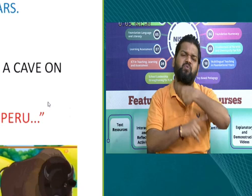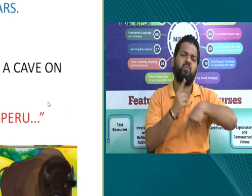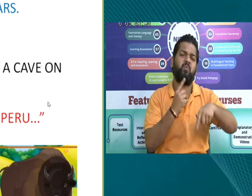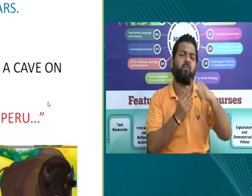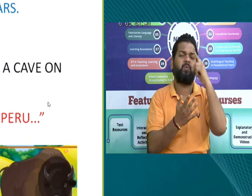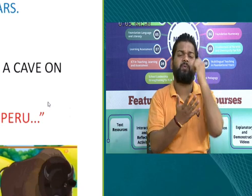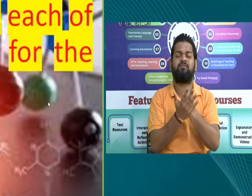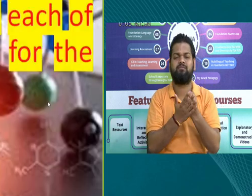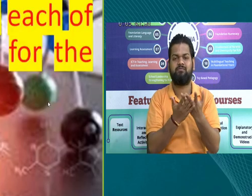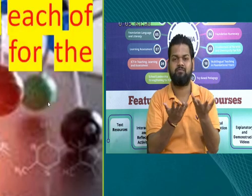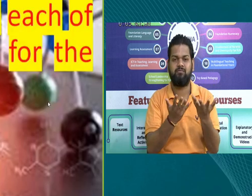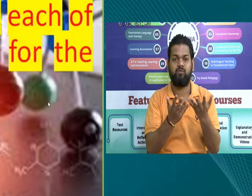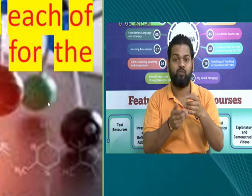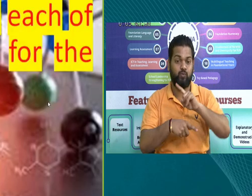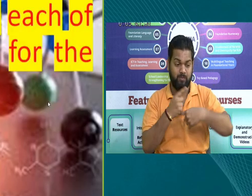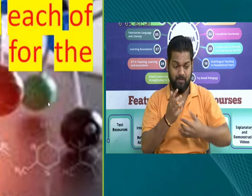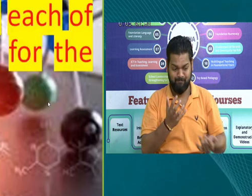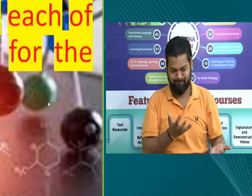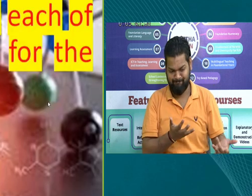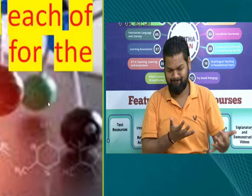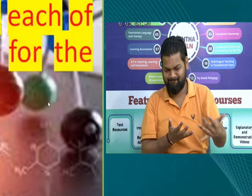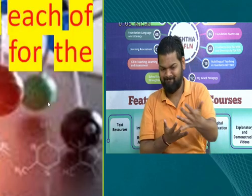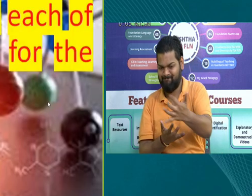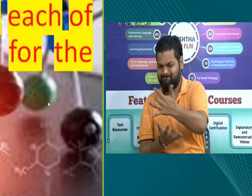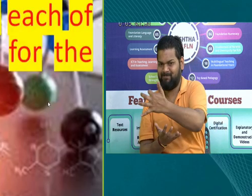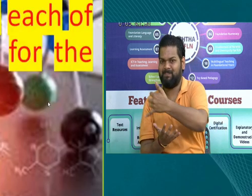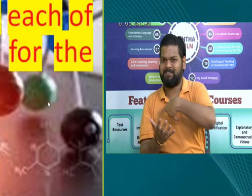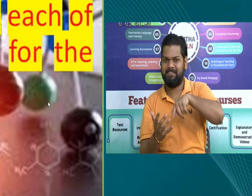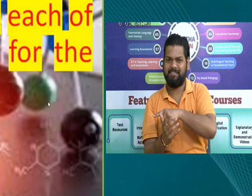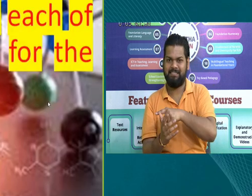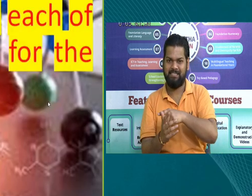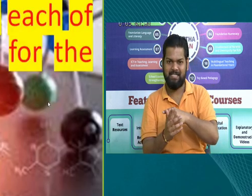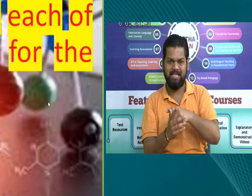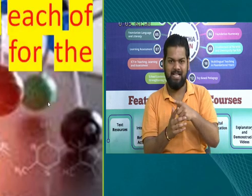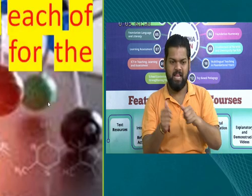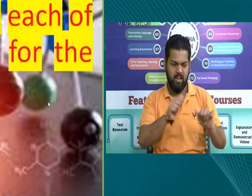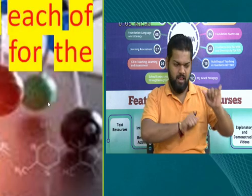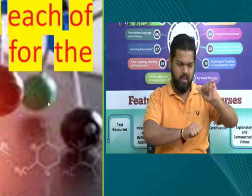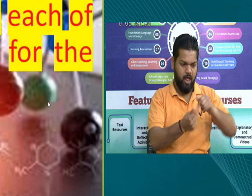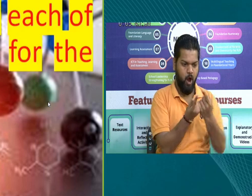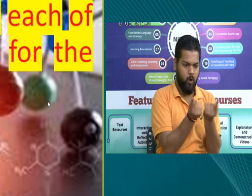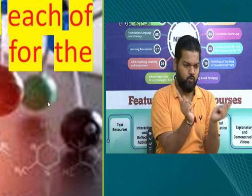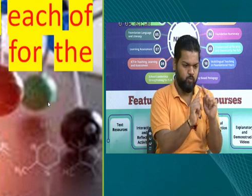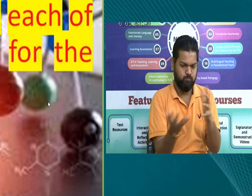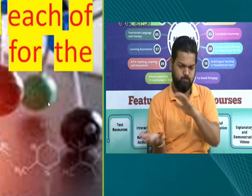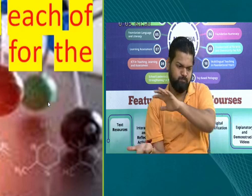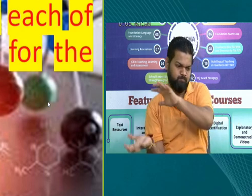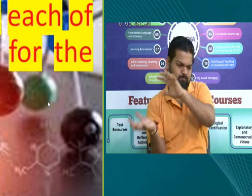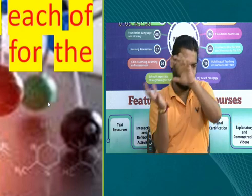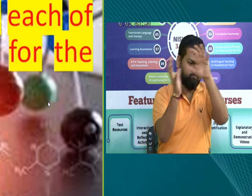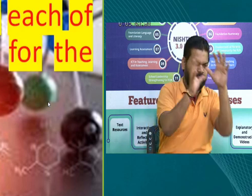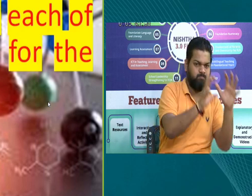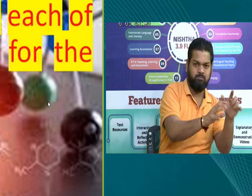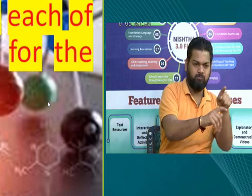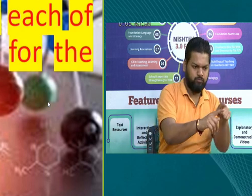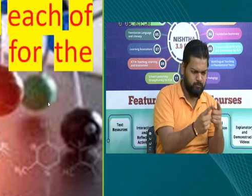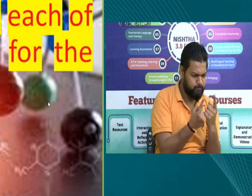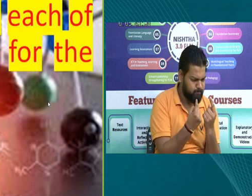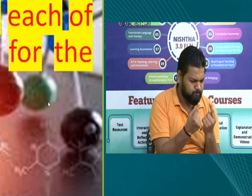Then he went to his laboratory and took a little bit of something from each of